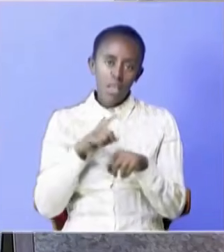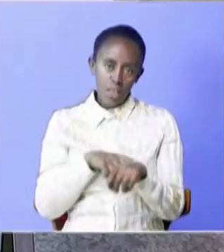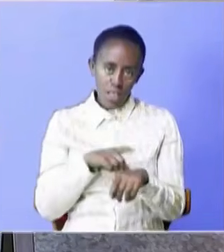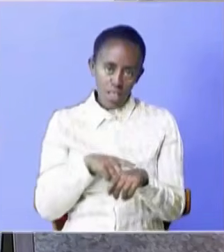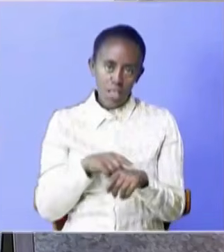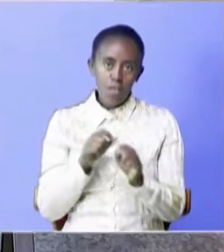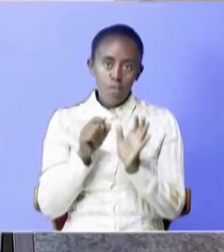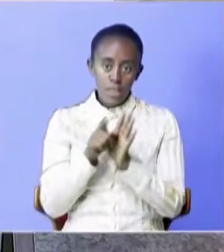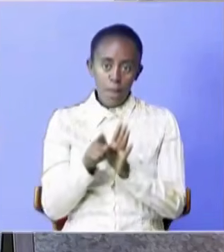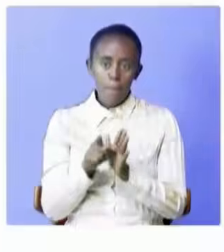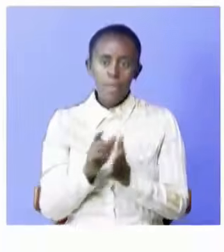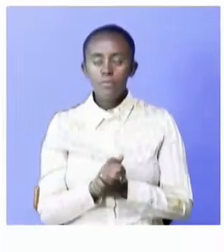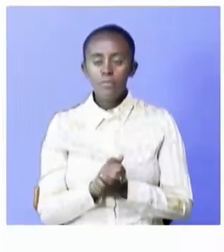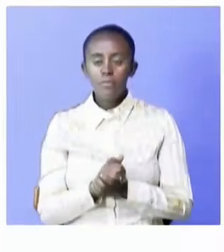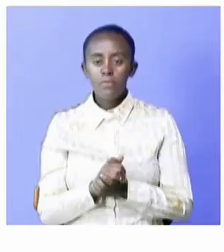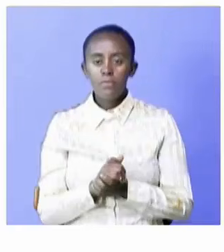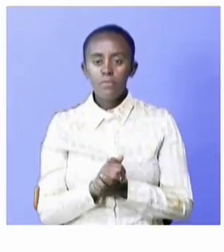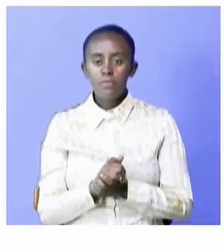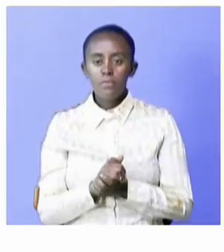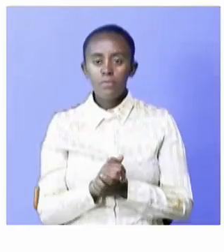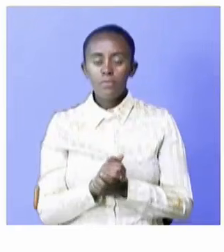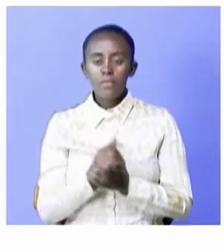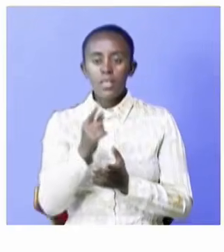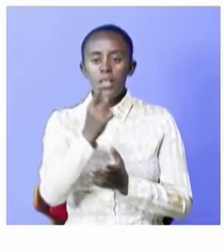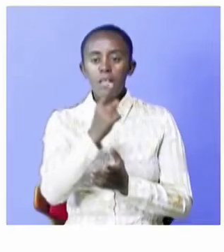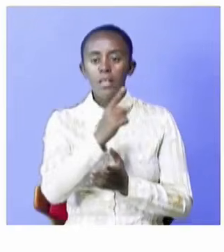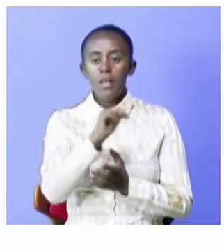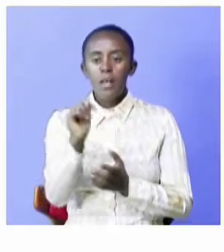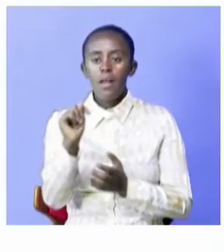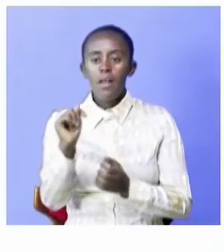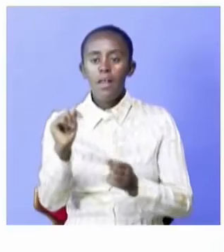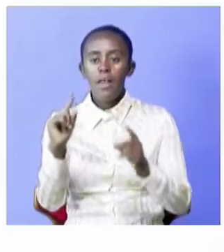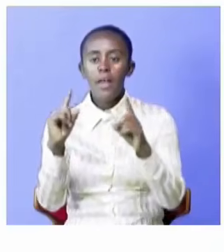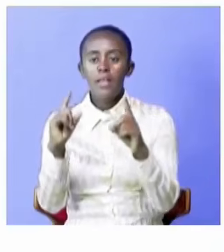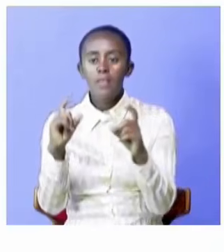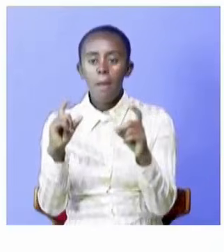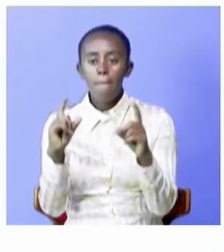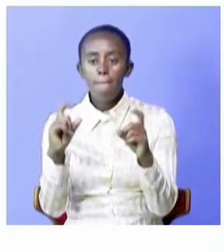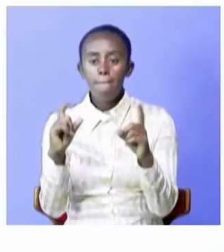For example, the exam